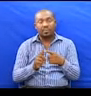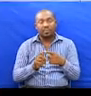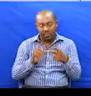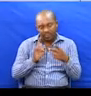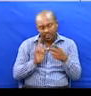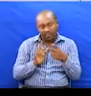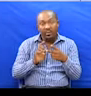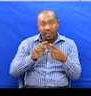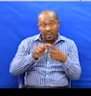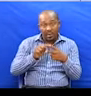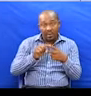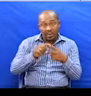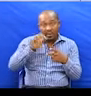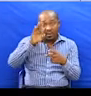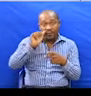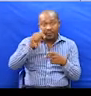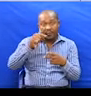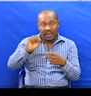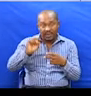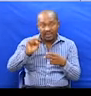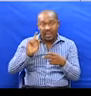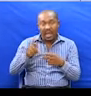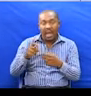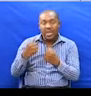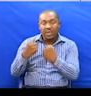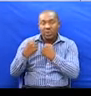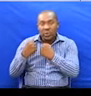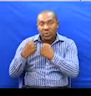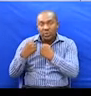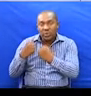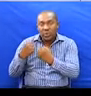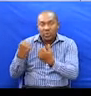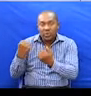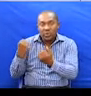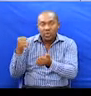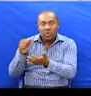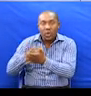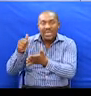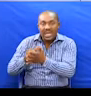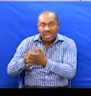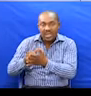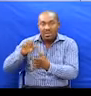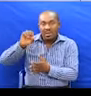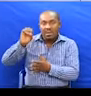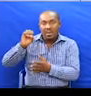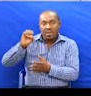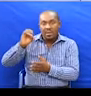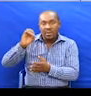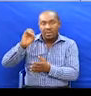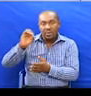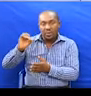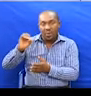these fats, they are solid. They are solid at room